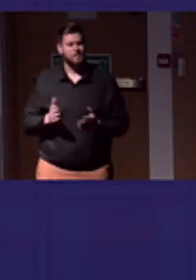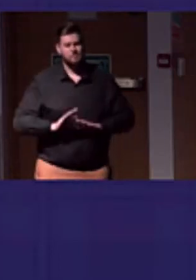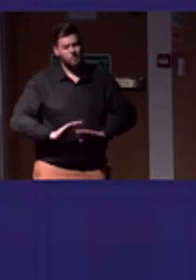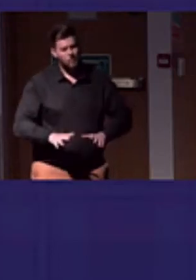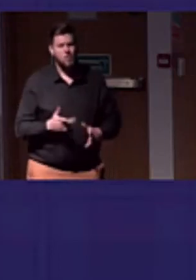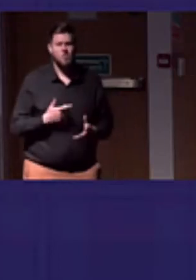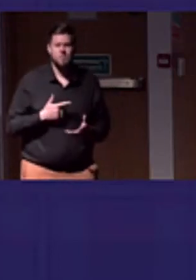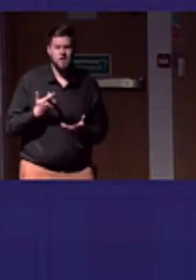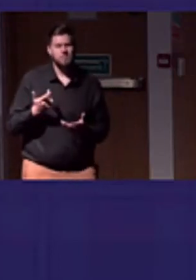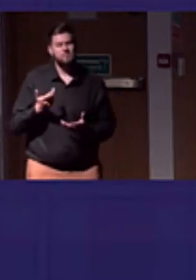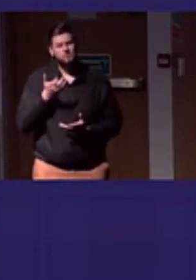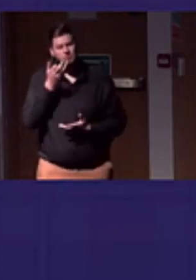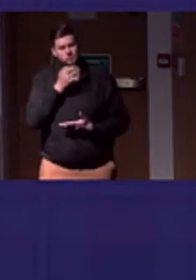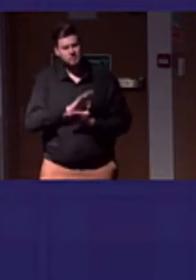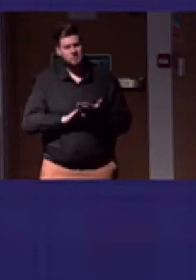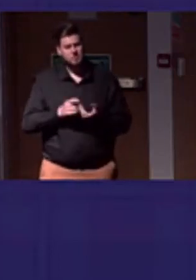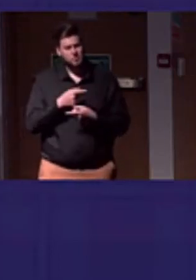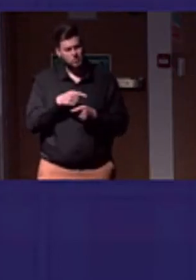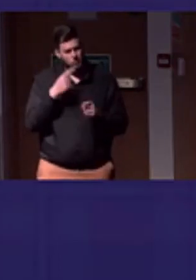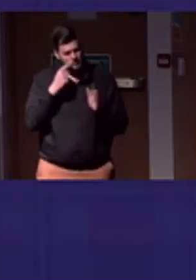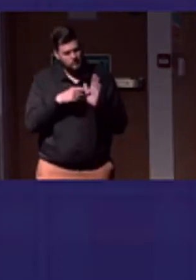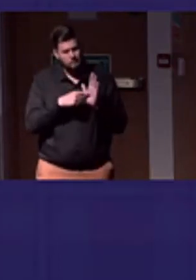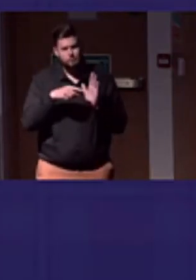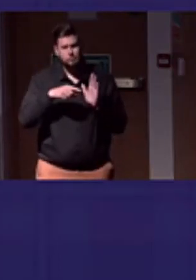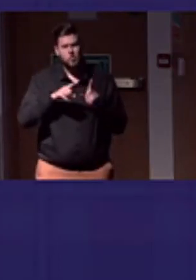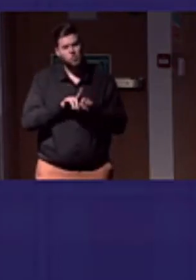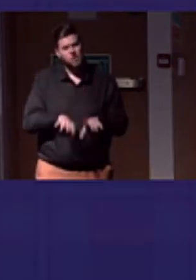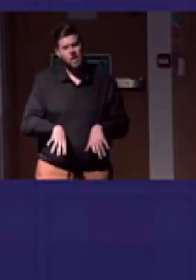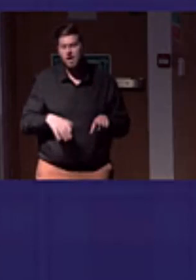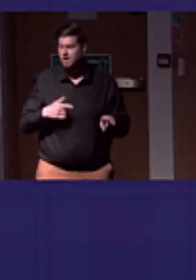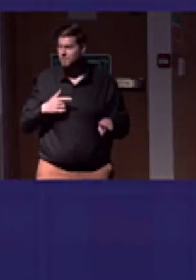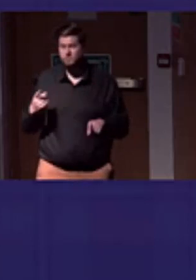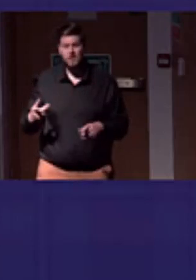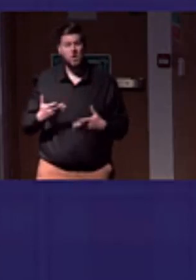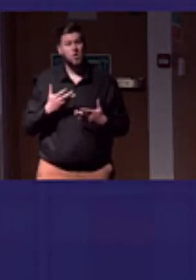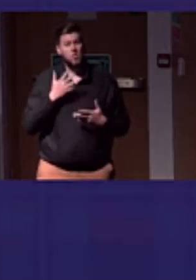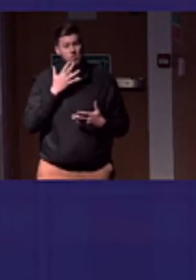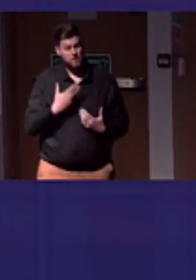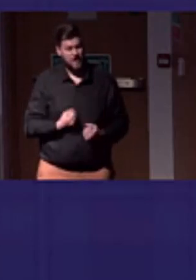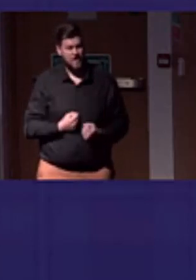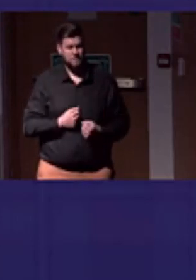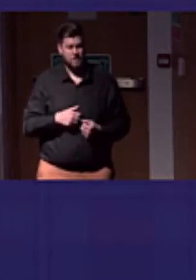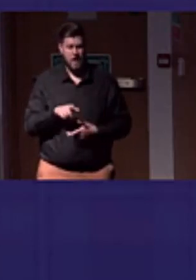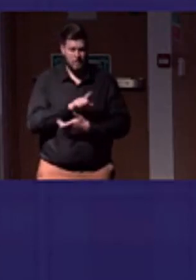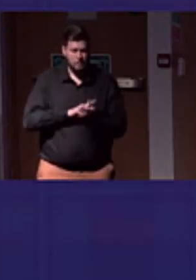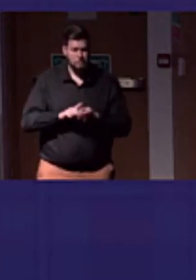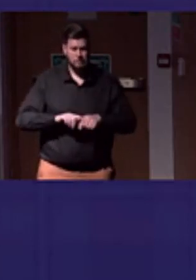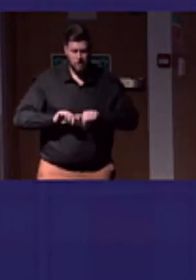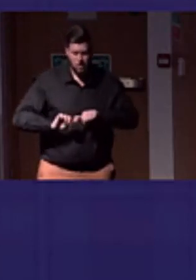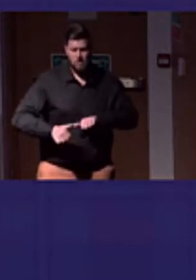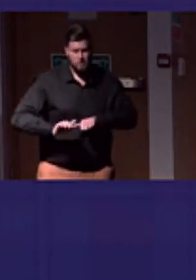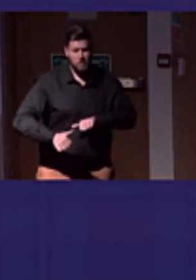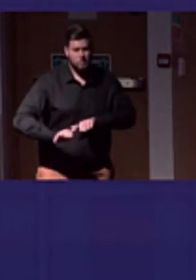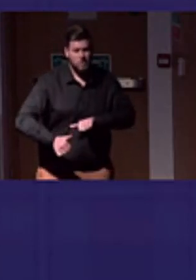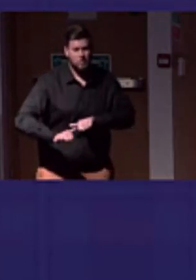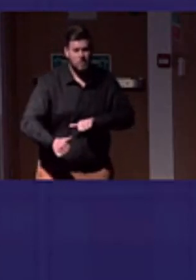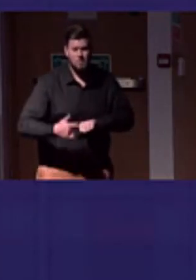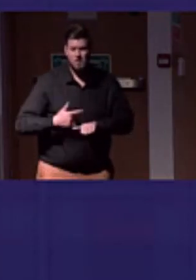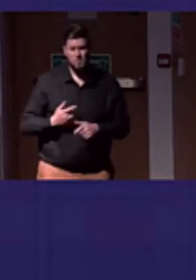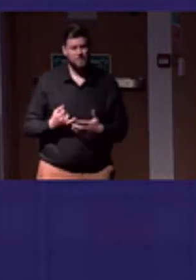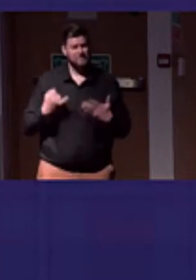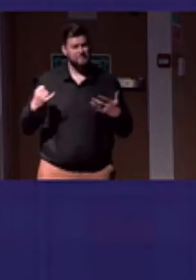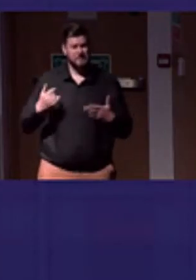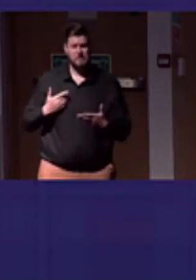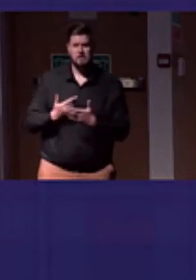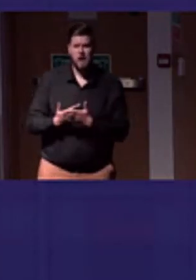about it. After 6 back-to-back meetings, I take a 1-hour break. My mind is gone. After meeting 5, I'm like, I'm fidgety, I'm random, I don't